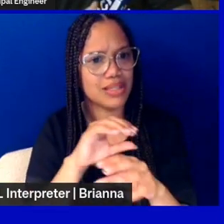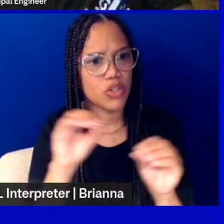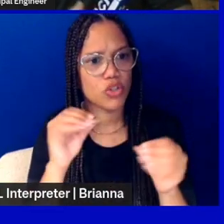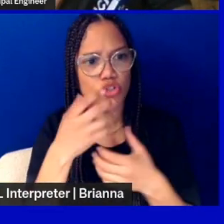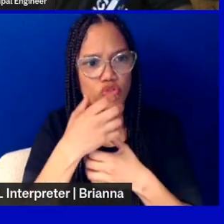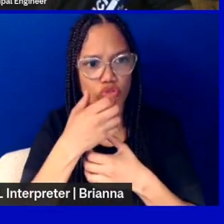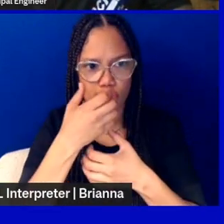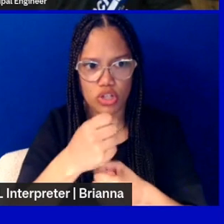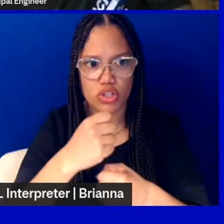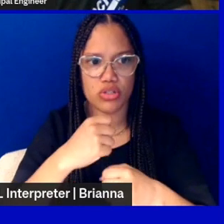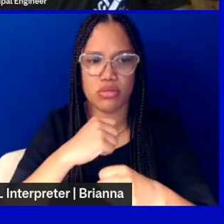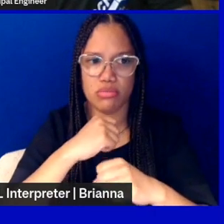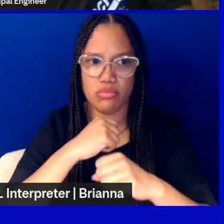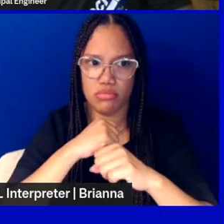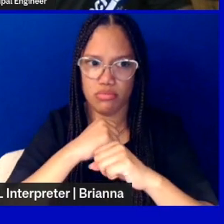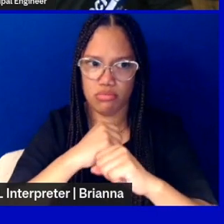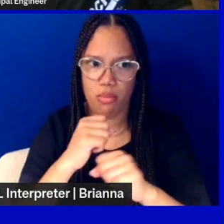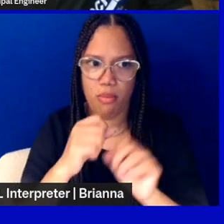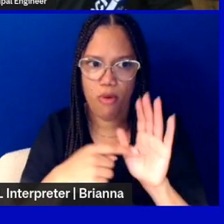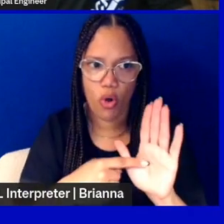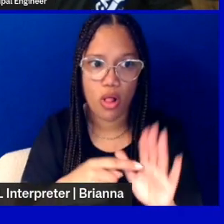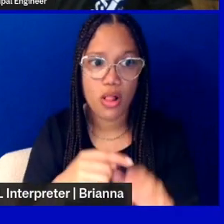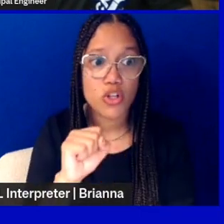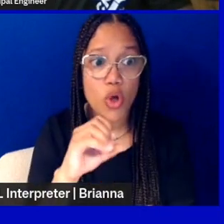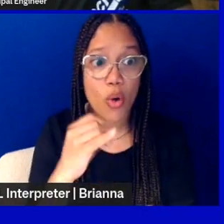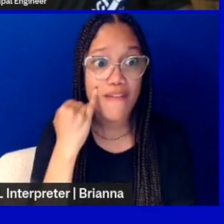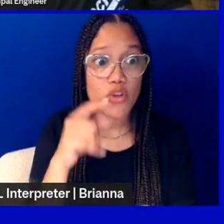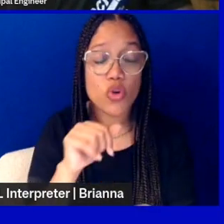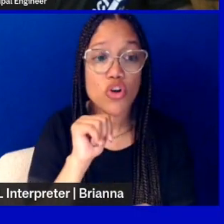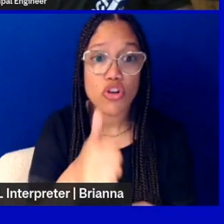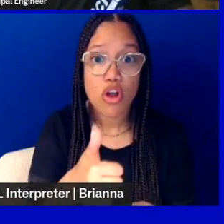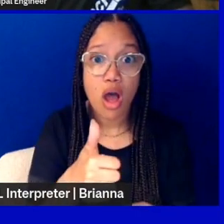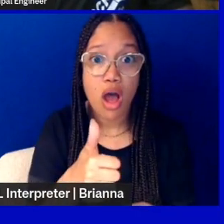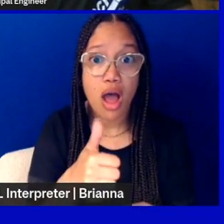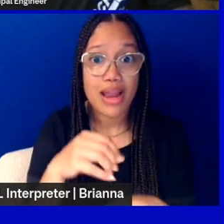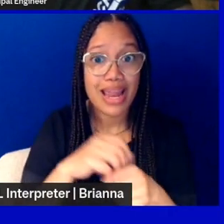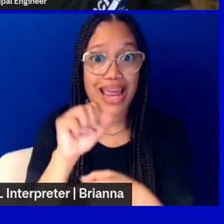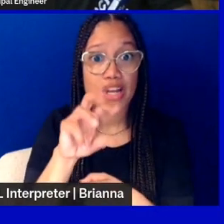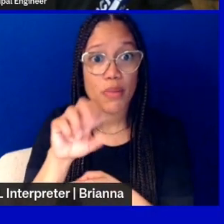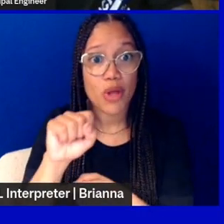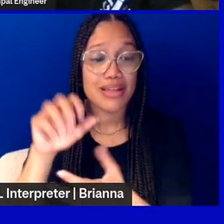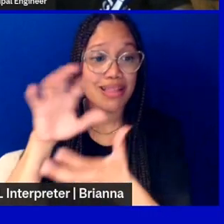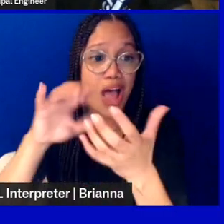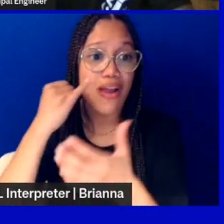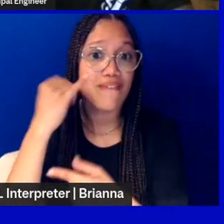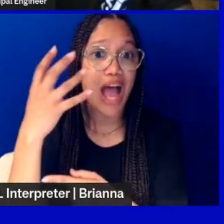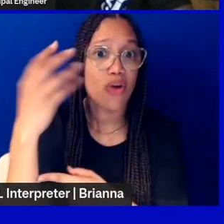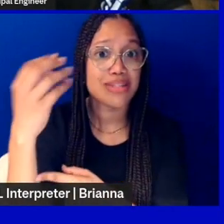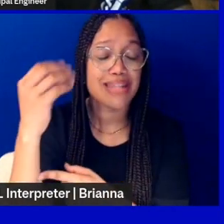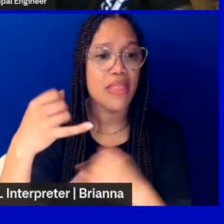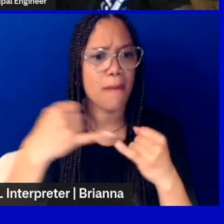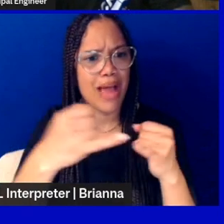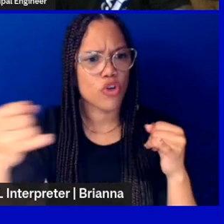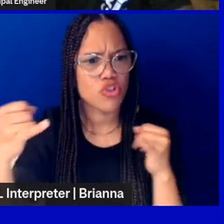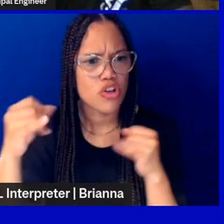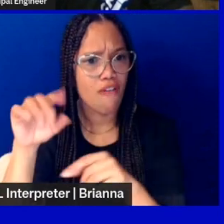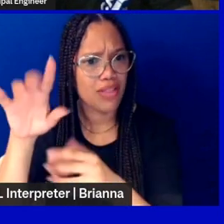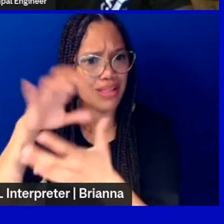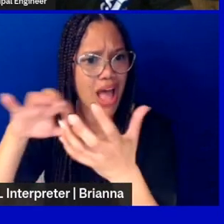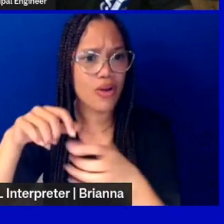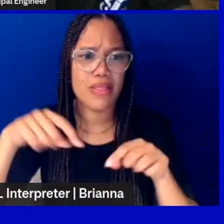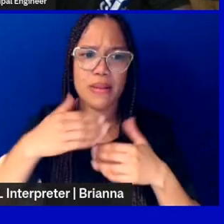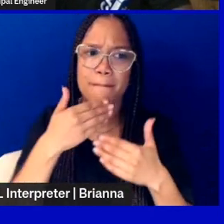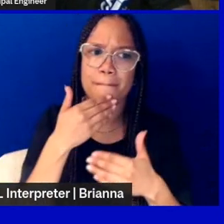in this case, whenever, if you're not within the AWS cloud itself, if you are outside the boundary of the AWS cloud itself. So these are the best